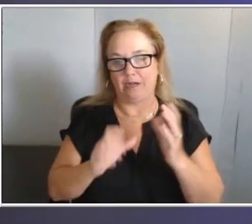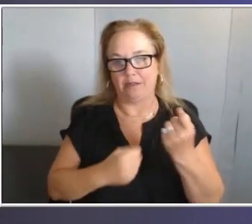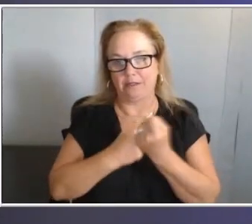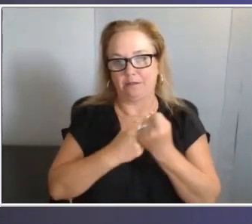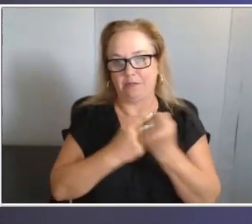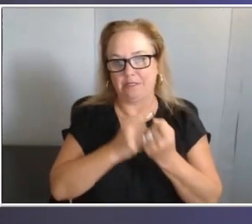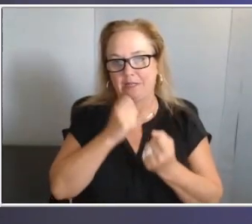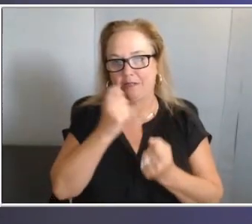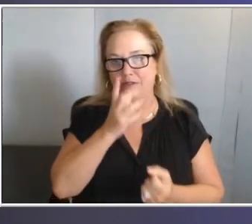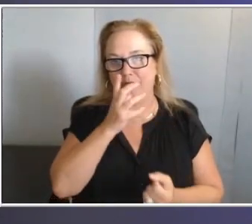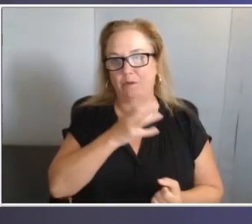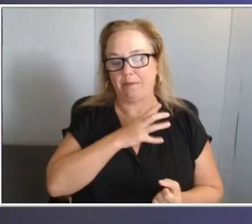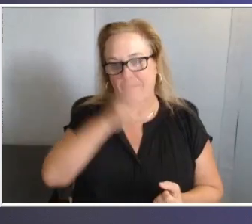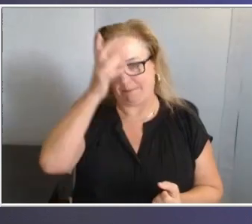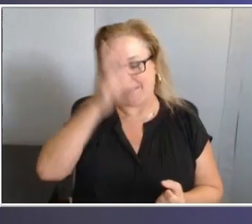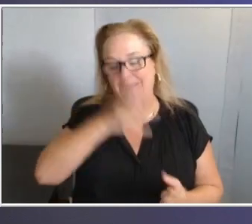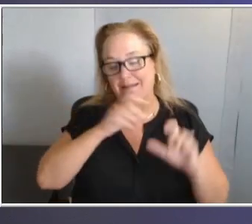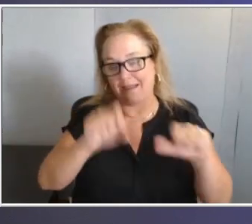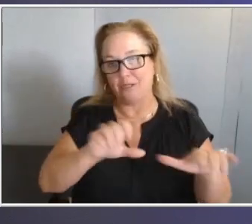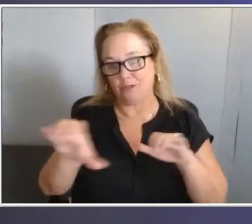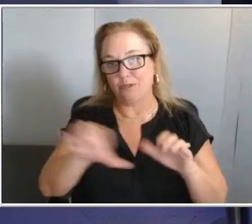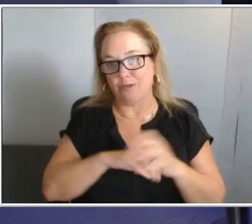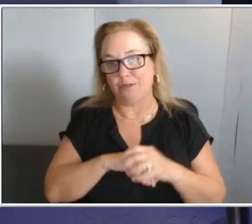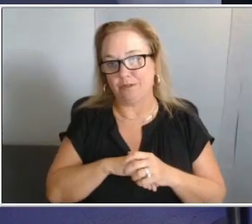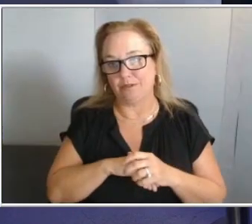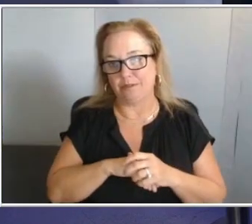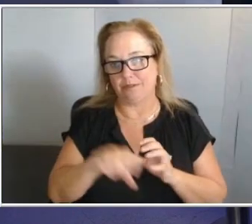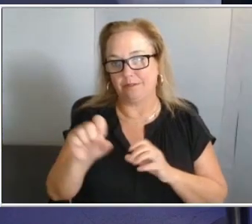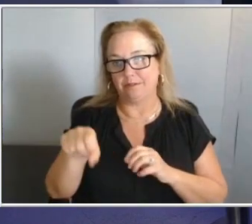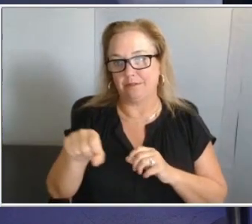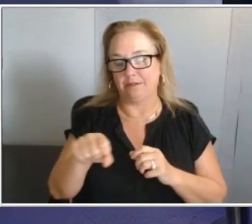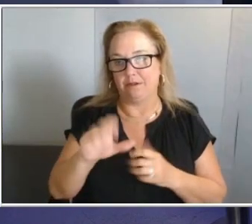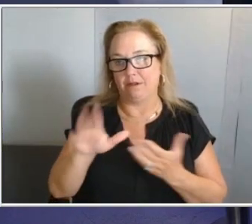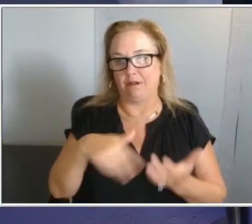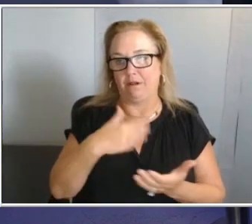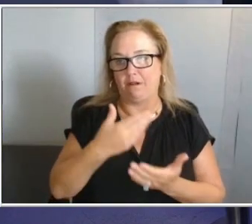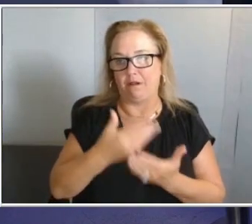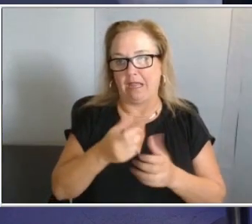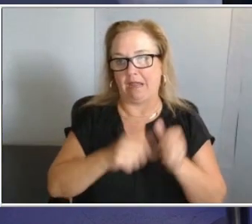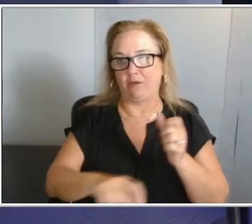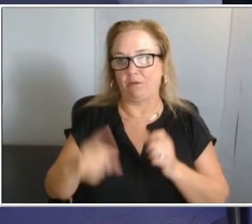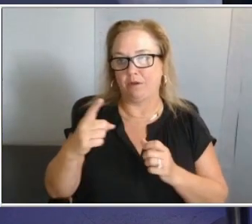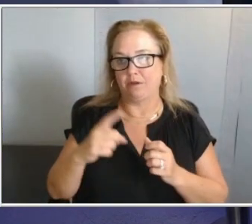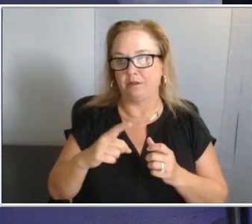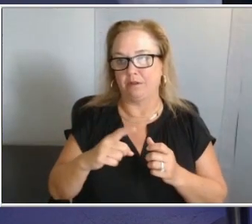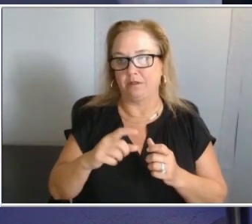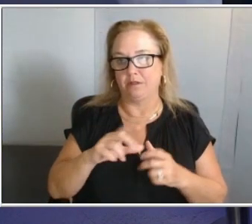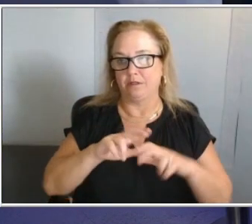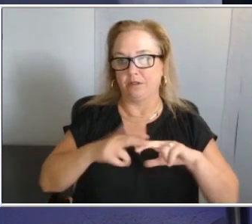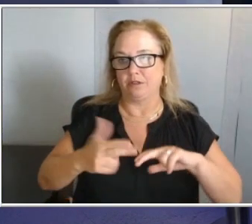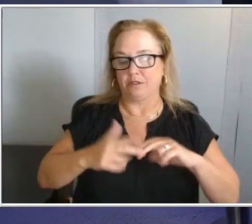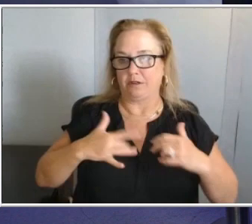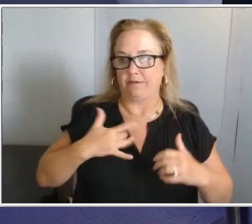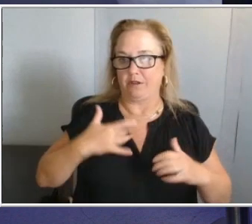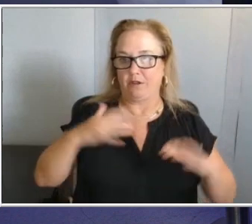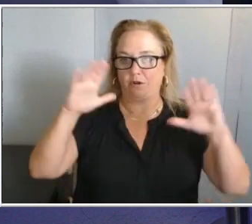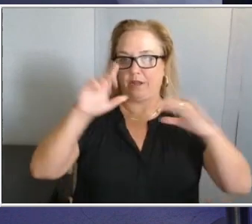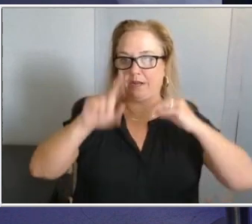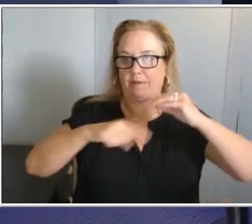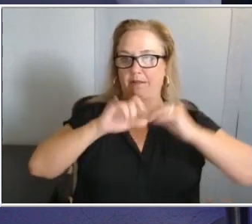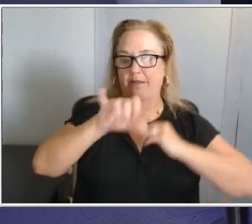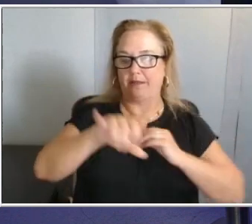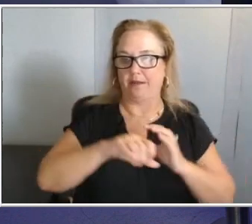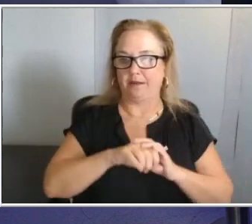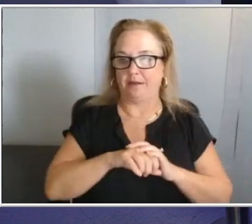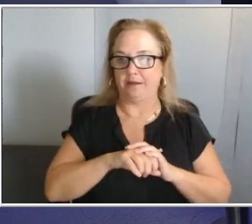women. Right. Yeah. I mean, yes, it's everyone deserves to lose weight and feel great about it. Dr. Holding,